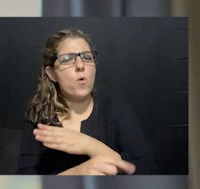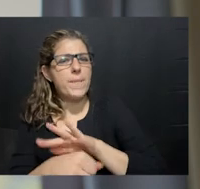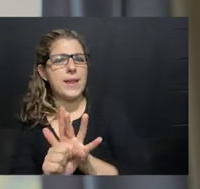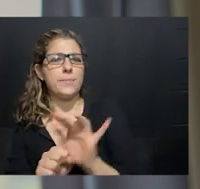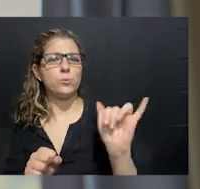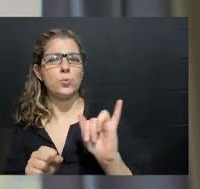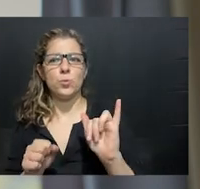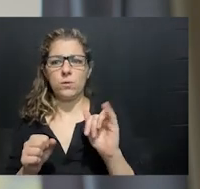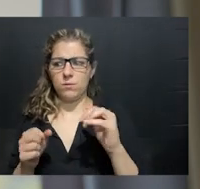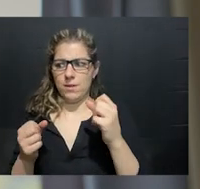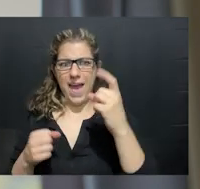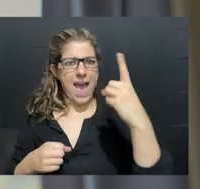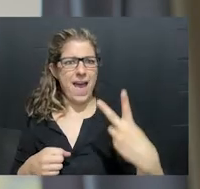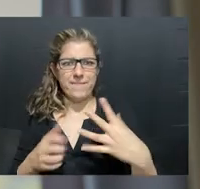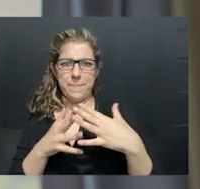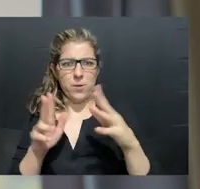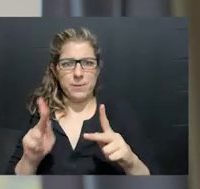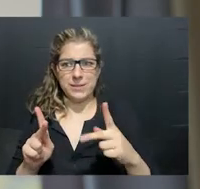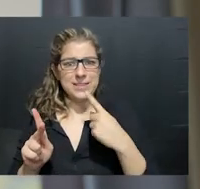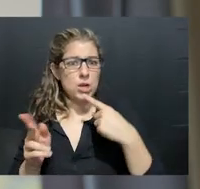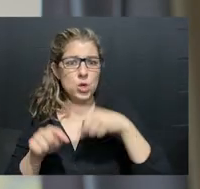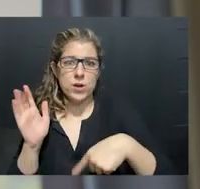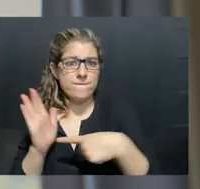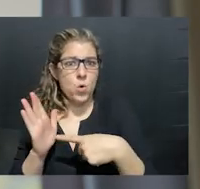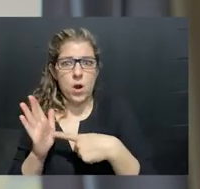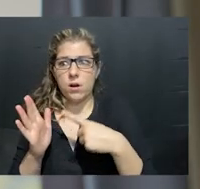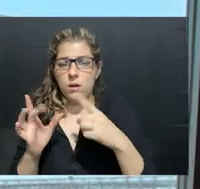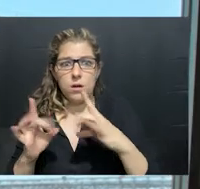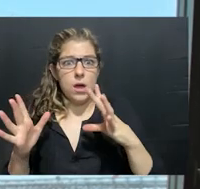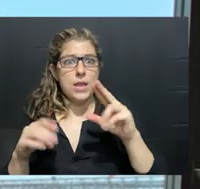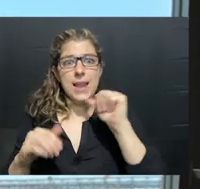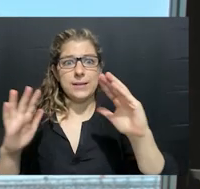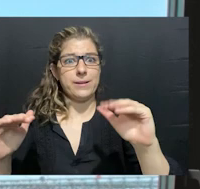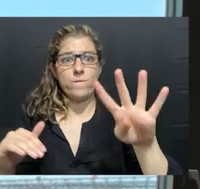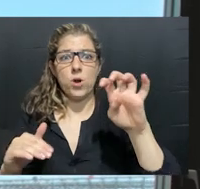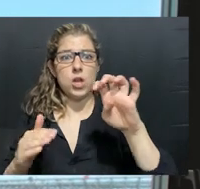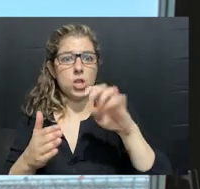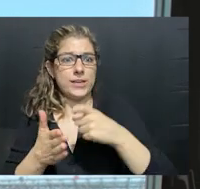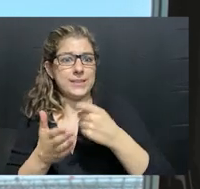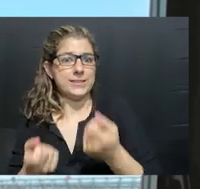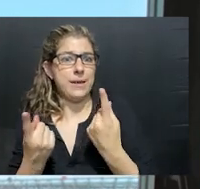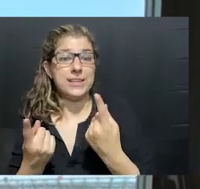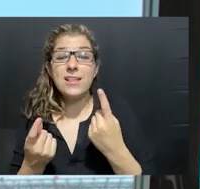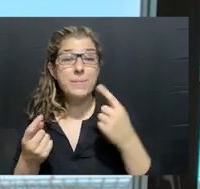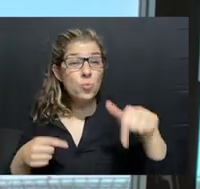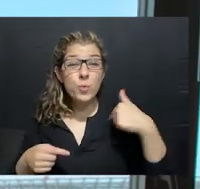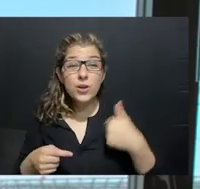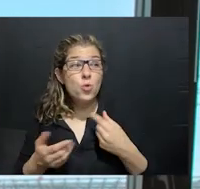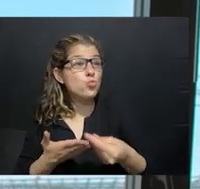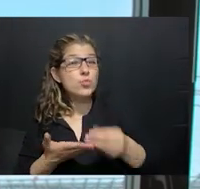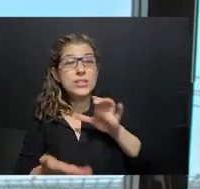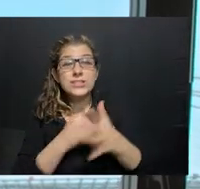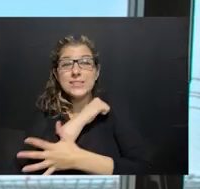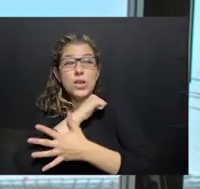half the American people reported that they couldn't afford a sudden, unexpected $400 expense. That's in the wealthiest country in the history of the